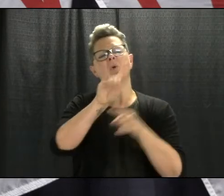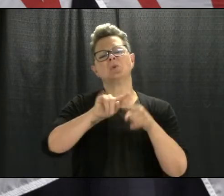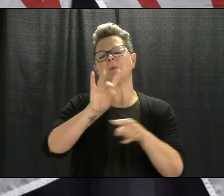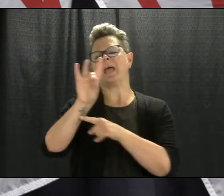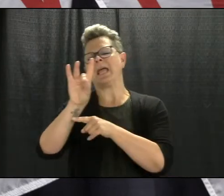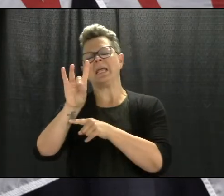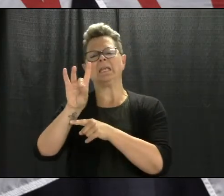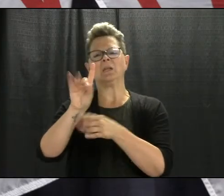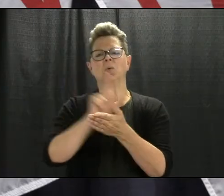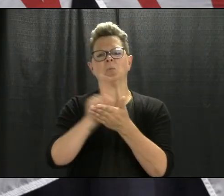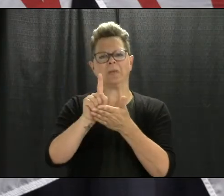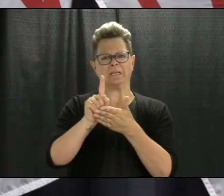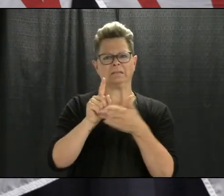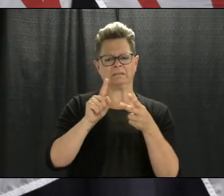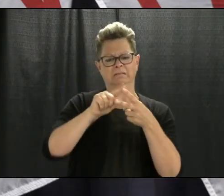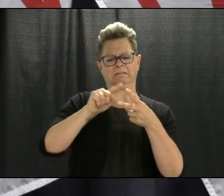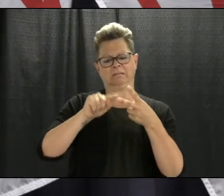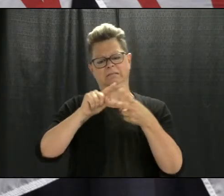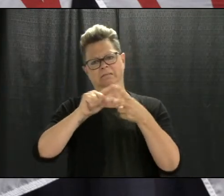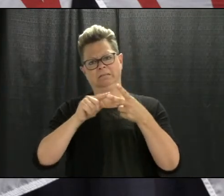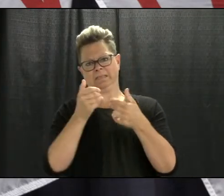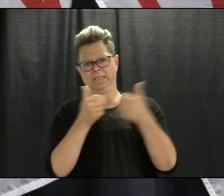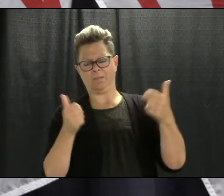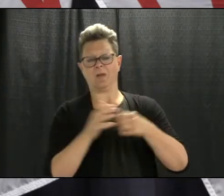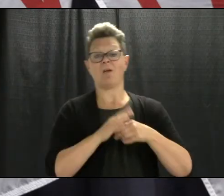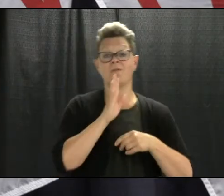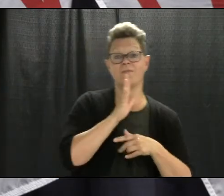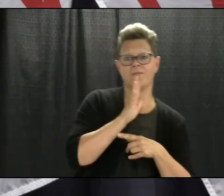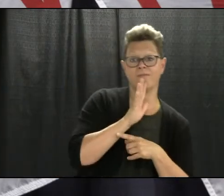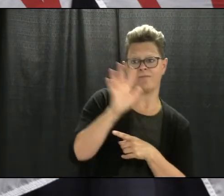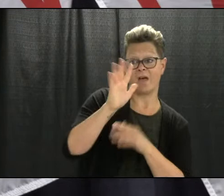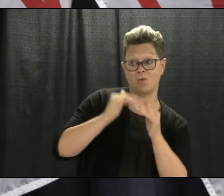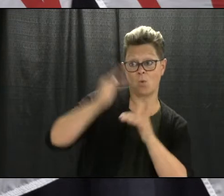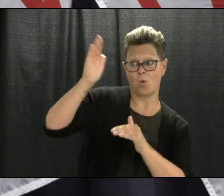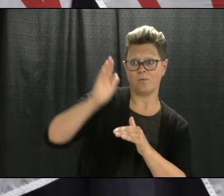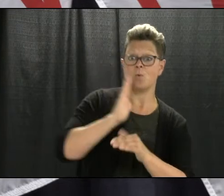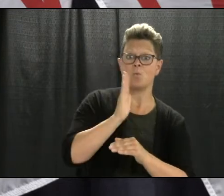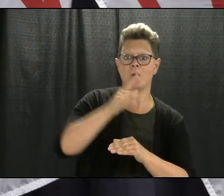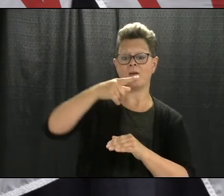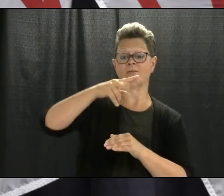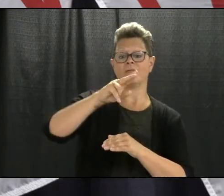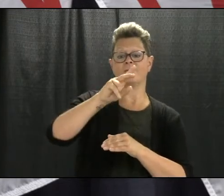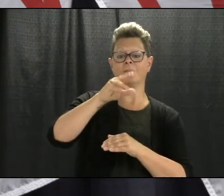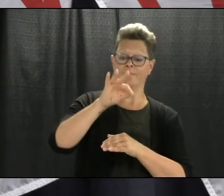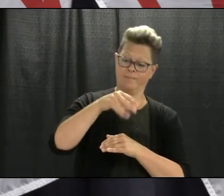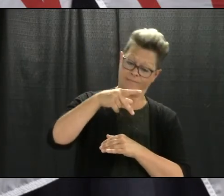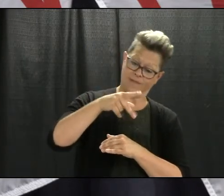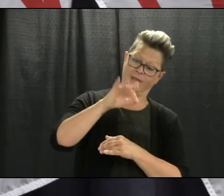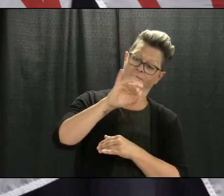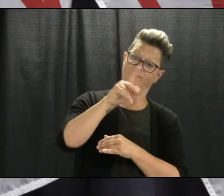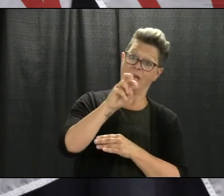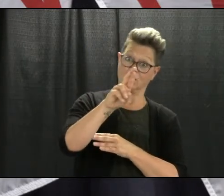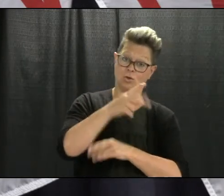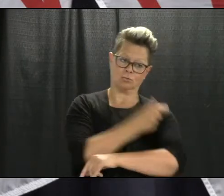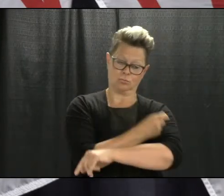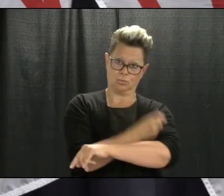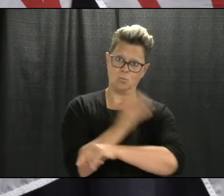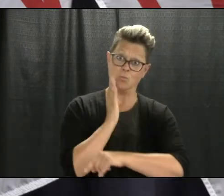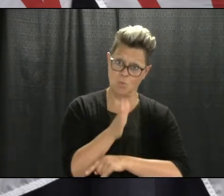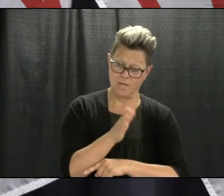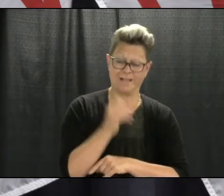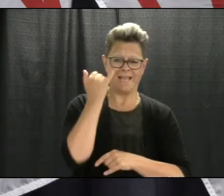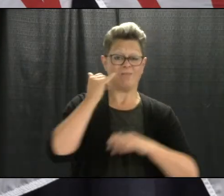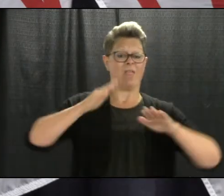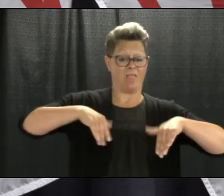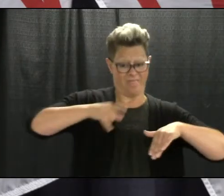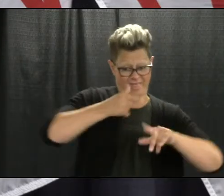apart. For our children who are aged 5 years and older, we will continue to offer the Pfizer-BioNTech vaccine. For children who are about to turn 5,